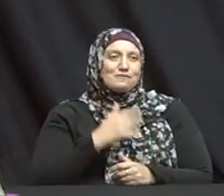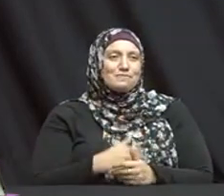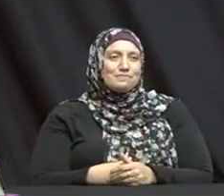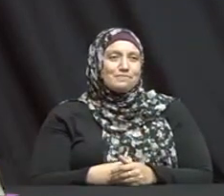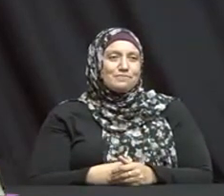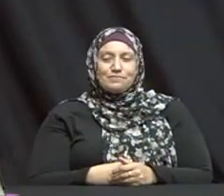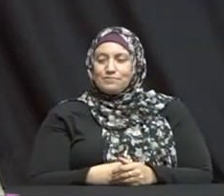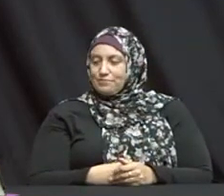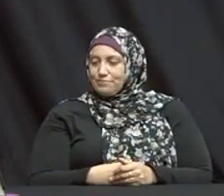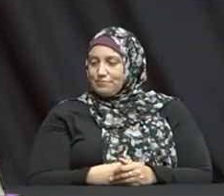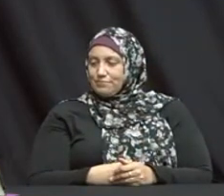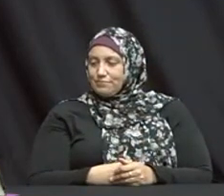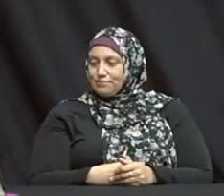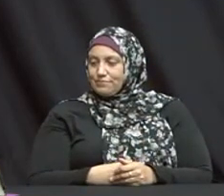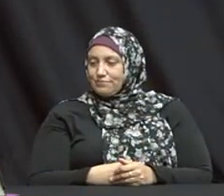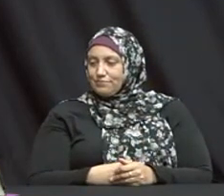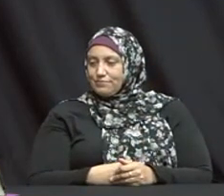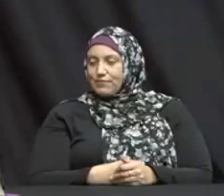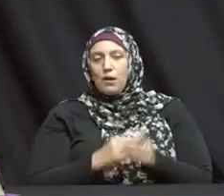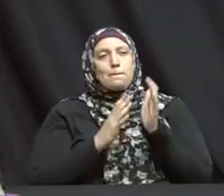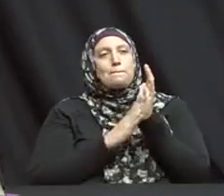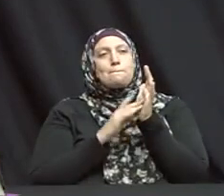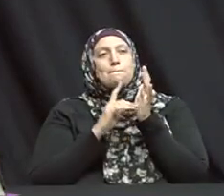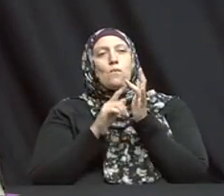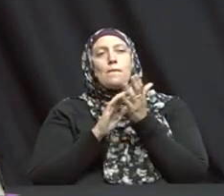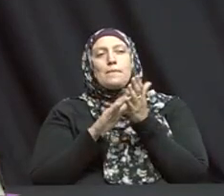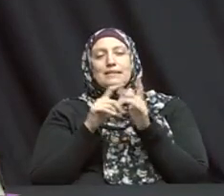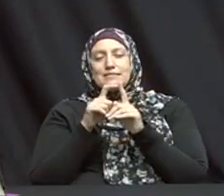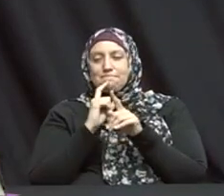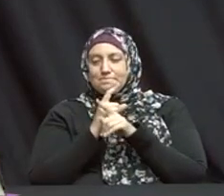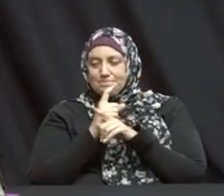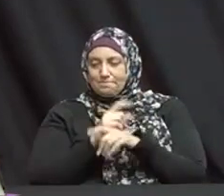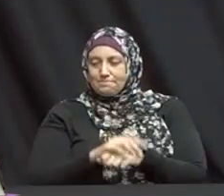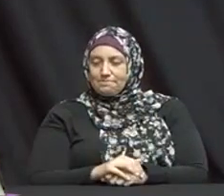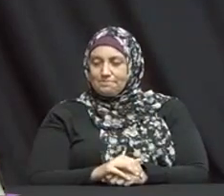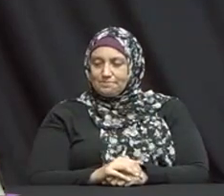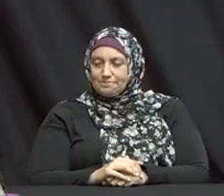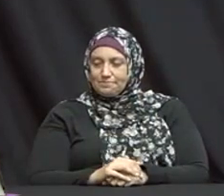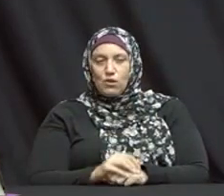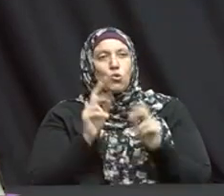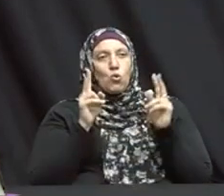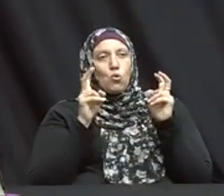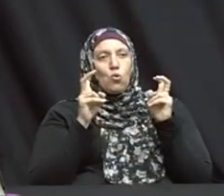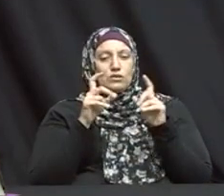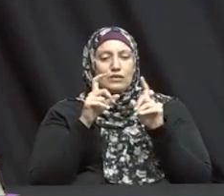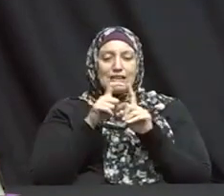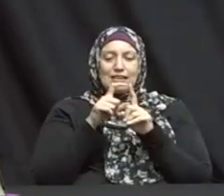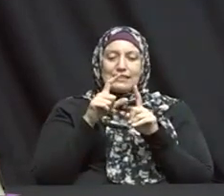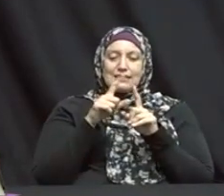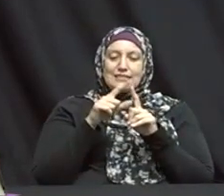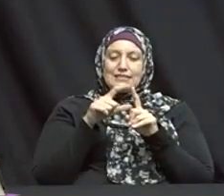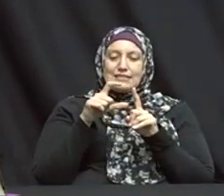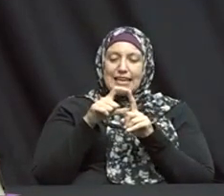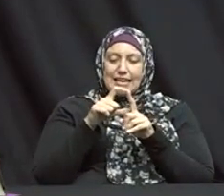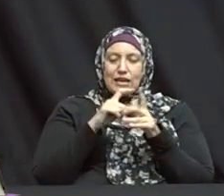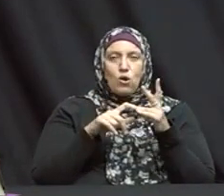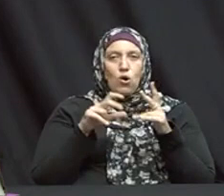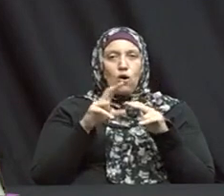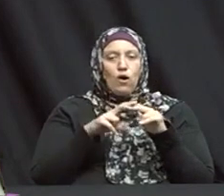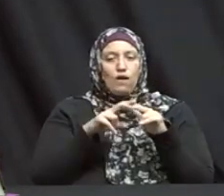That question should be directed this way. Because what you're referring to is what's called a deed of family arrangement. So where, for